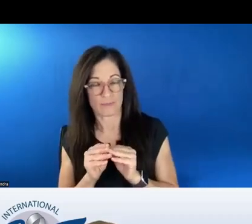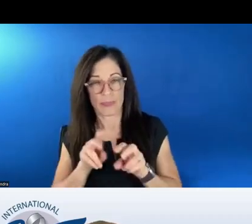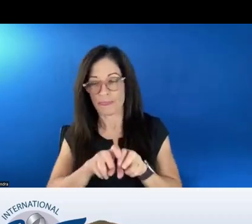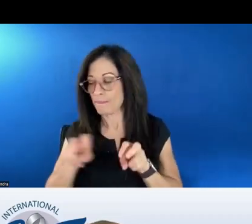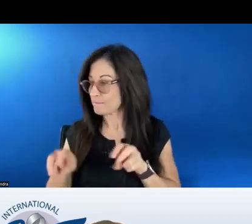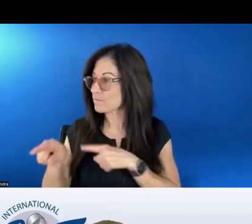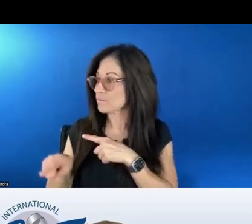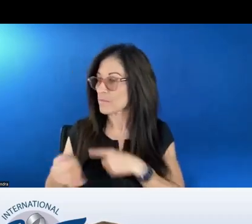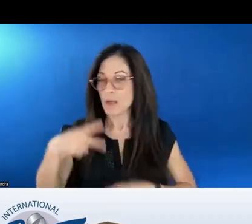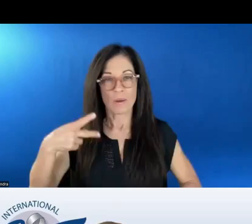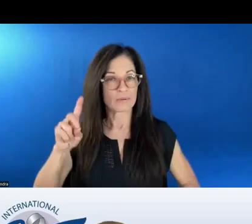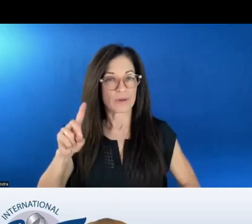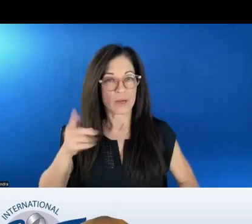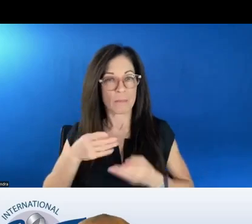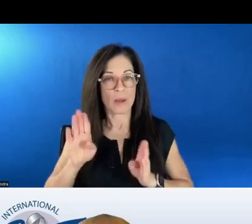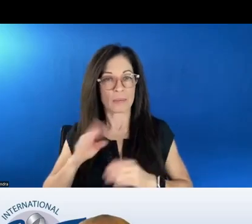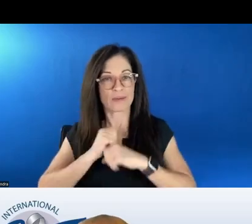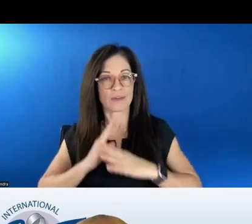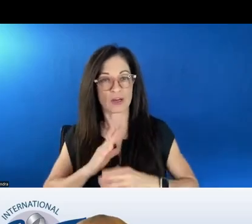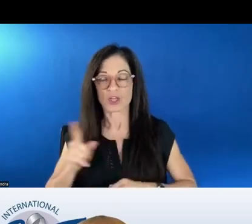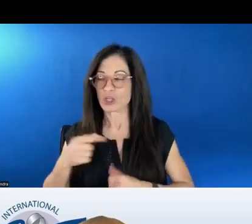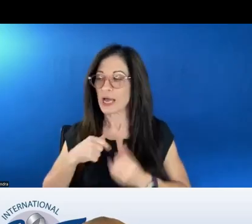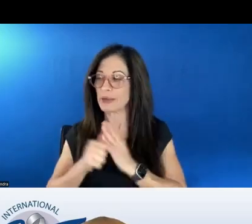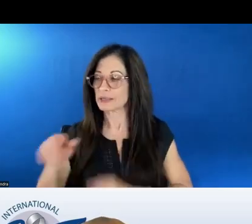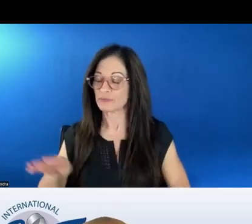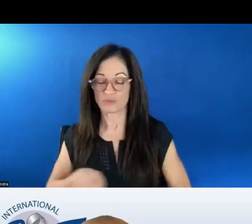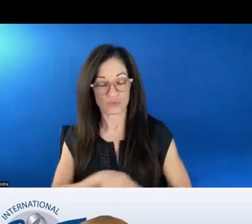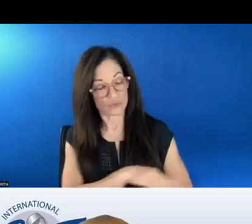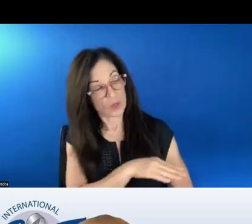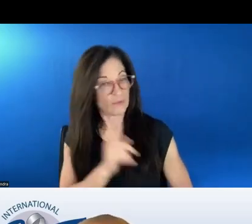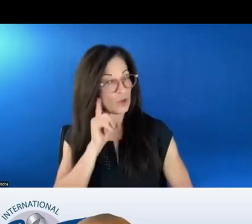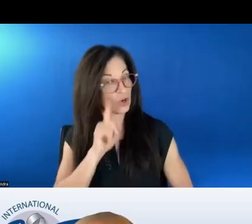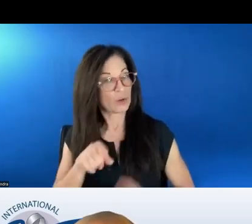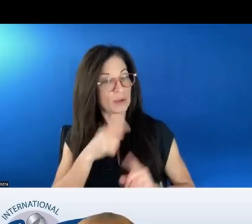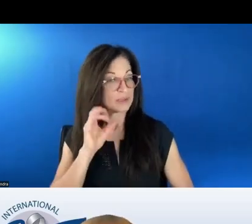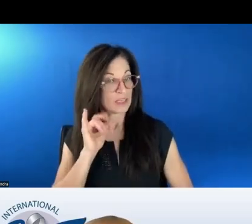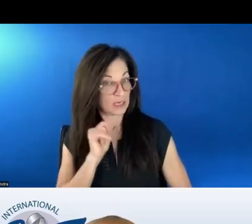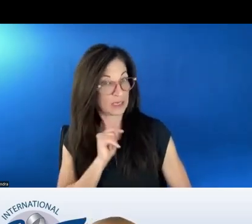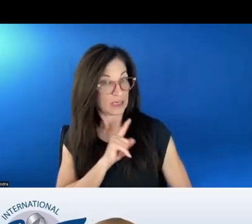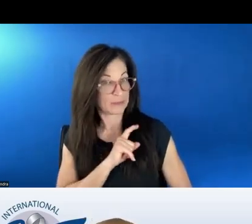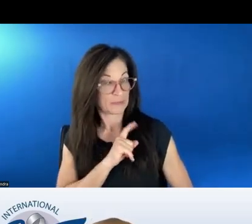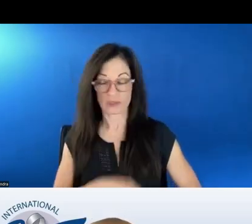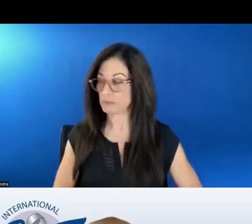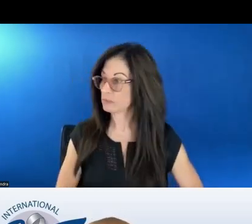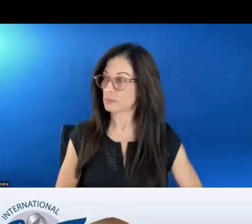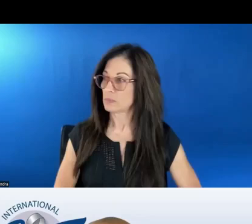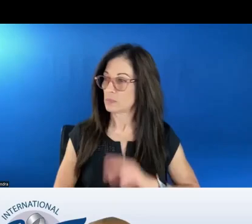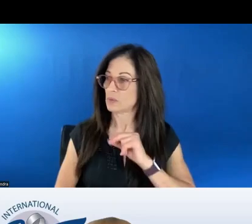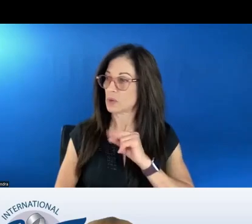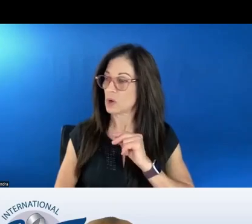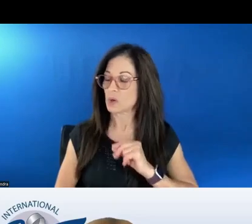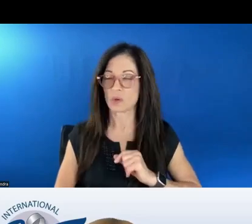public defender, and she happened to slide a magazine next to me and said, "Have you heard about CIT?" And I said, "No, I haven't." And there was